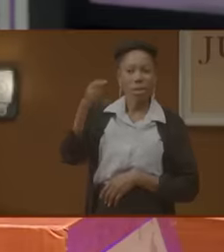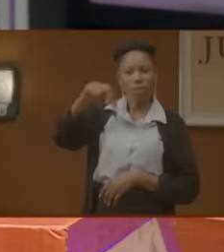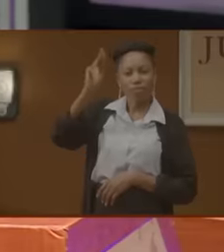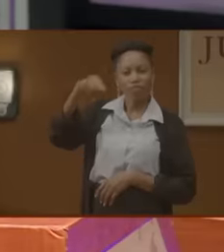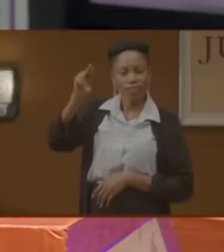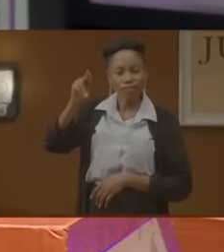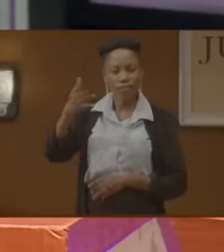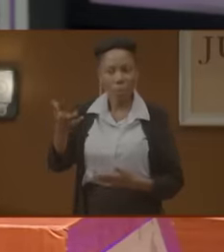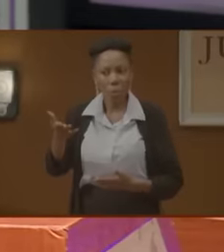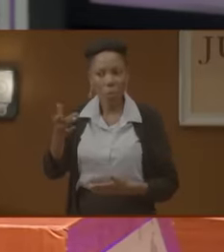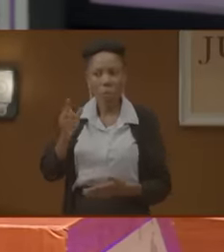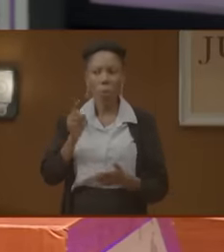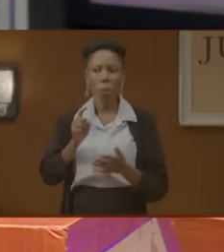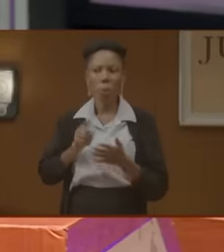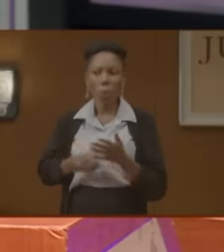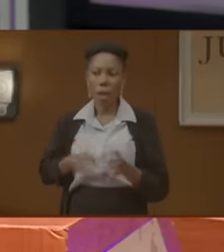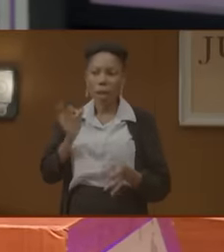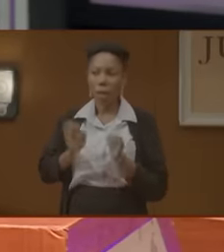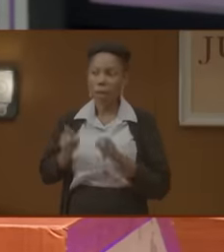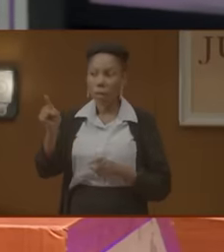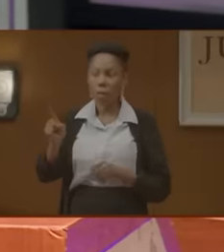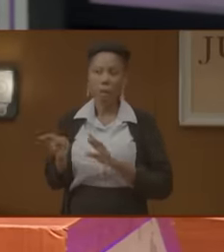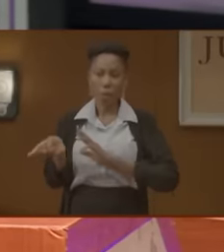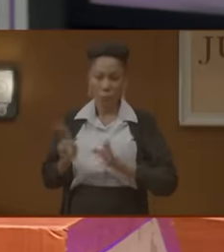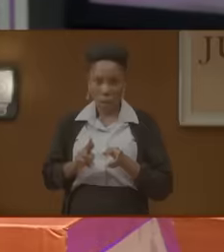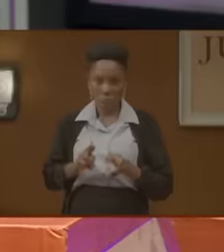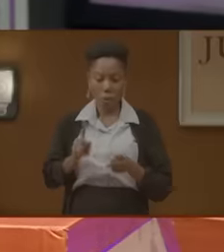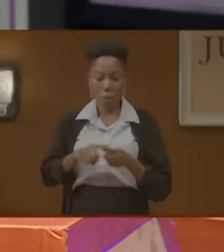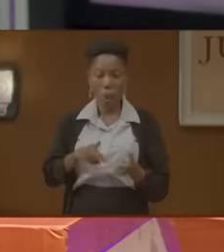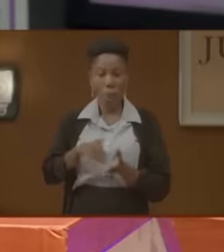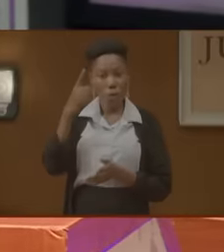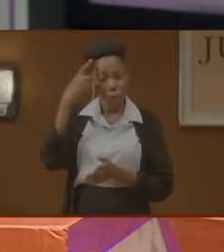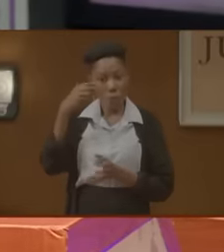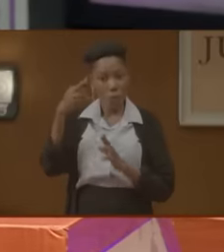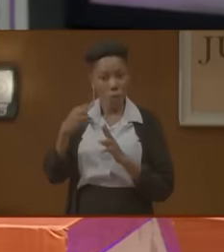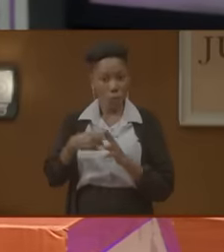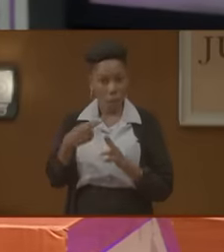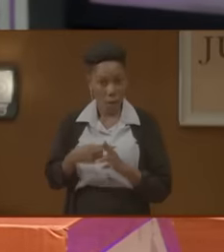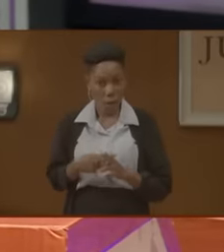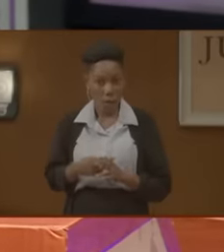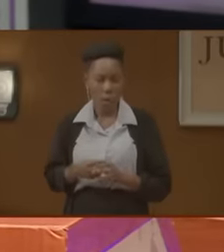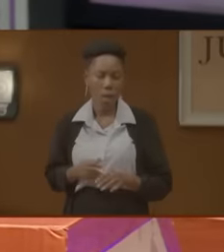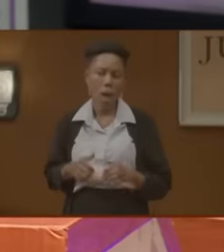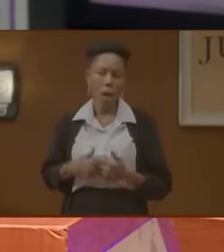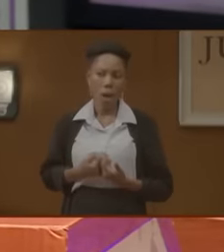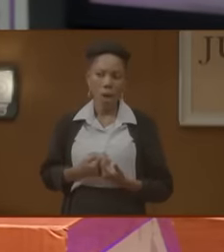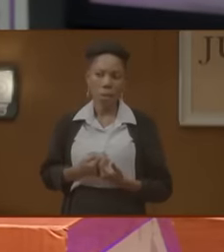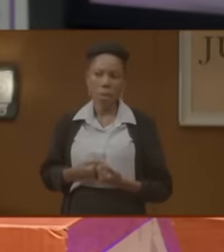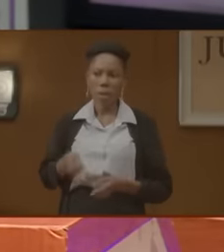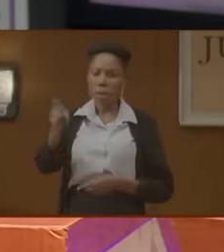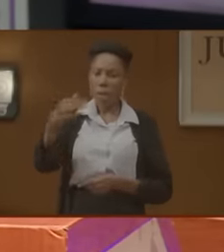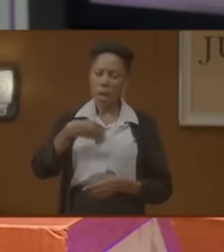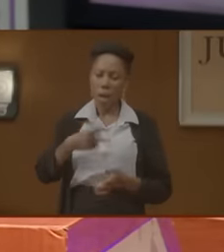I'm sure that he's going to pay for the rent before the children can come back. And moreover, now I've already paid for my daughter to write to her here